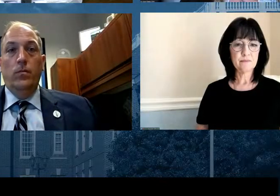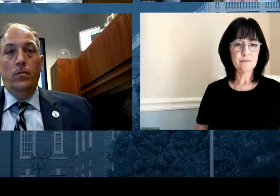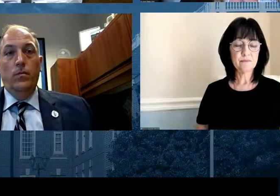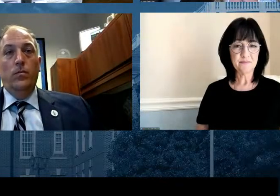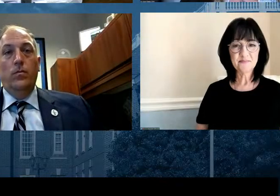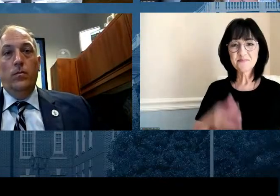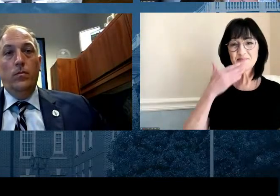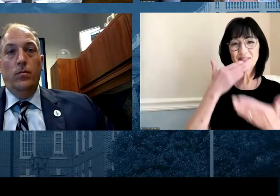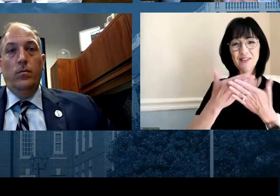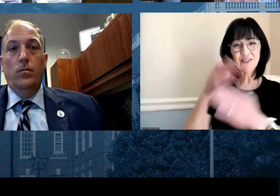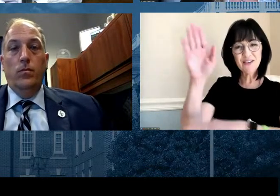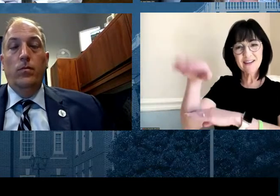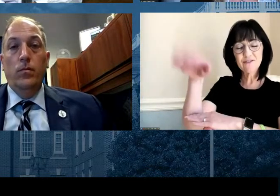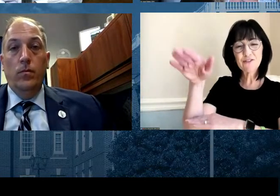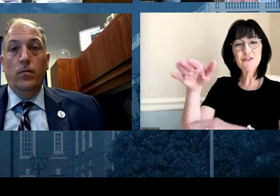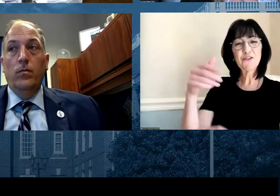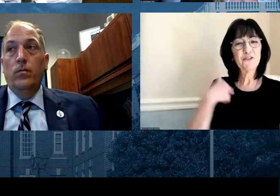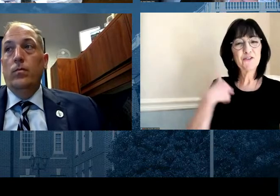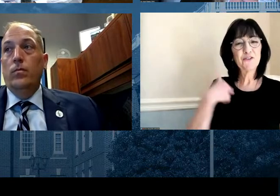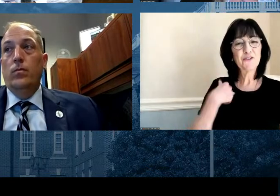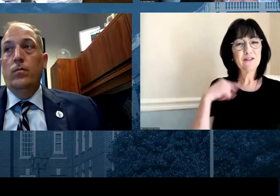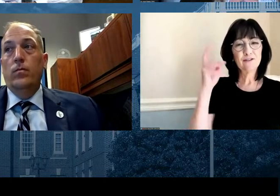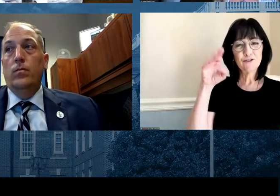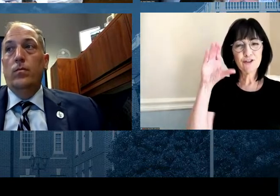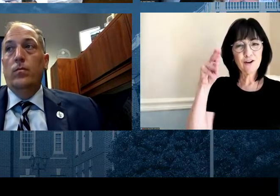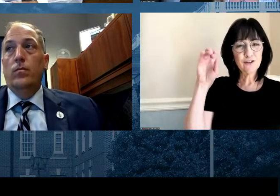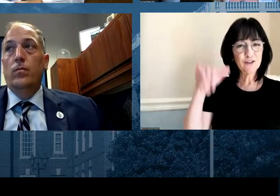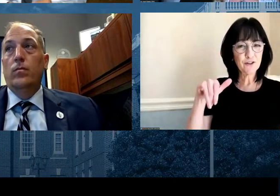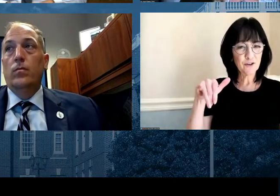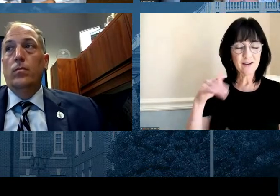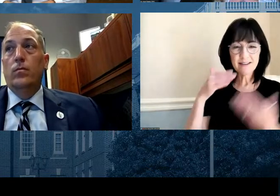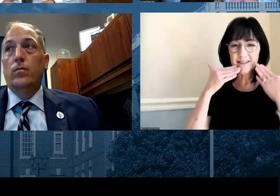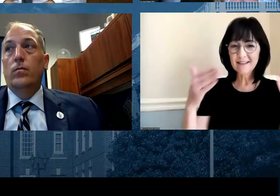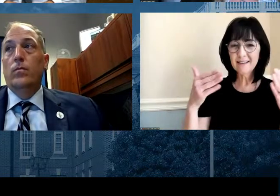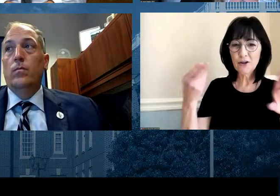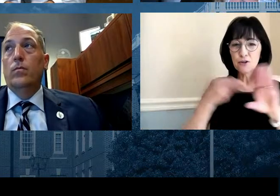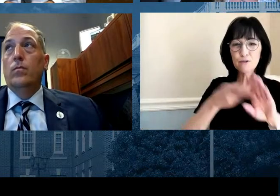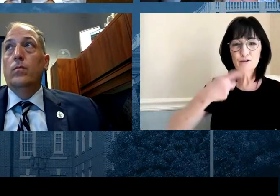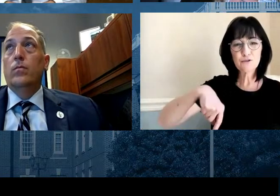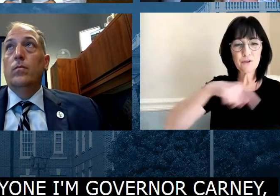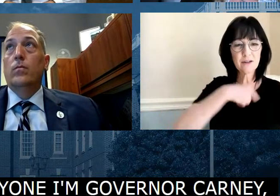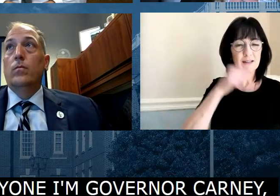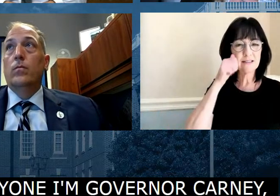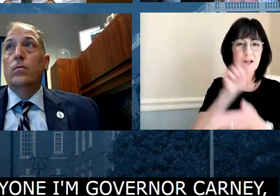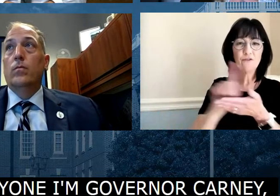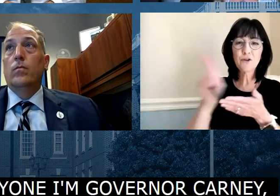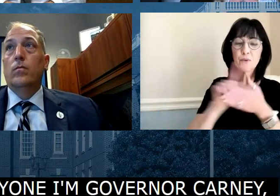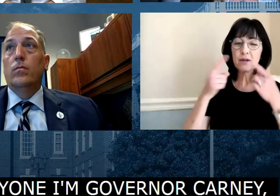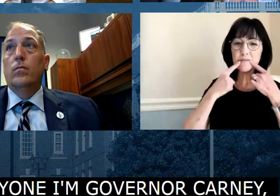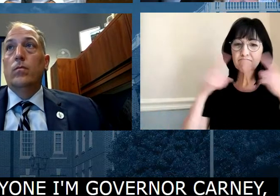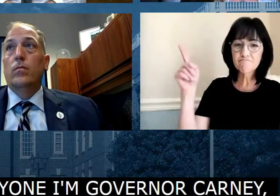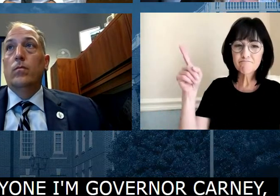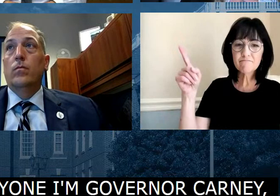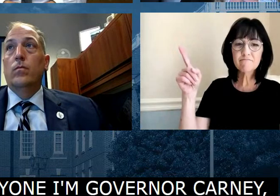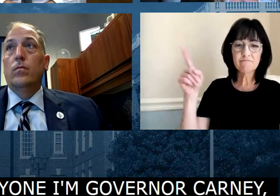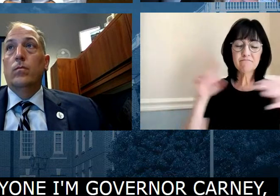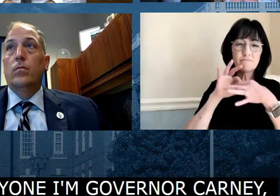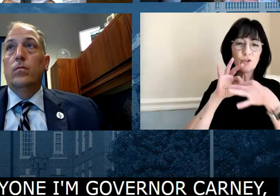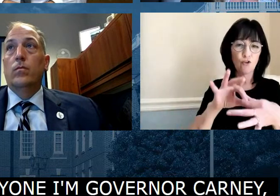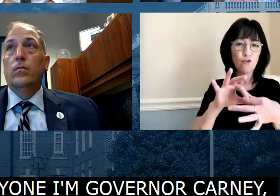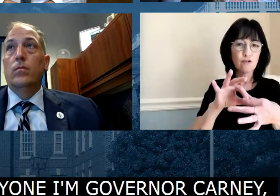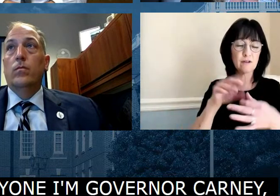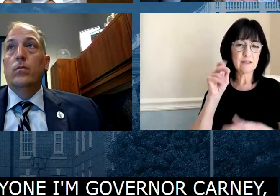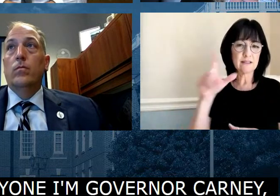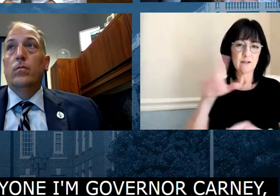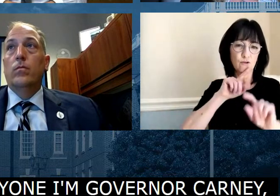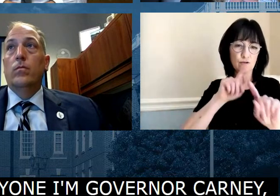Good afternoon, everyone. I'm Governor John Carney. Thank you for joining us once again for our weekly press conference on Delaware's response